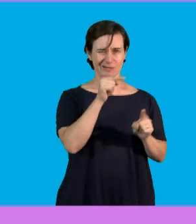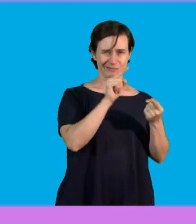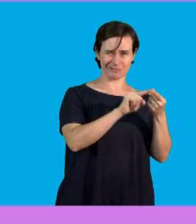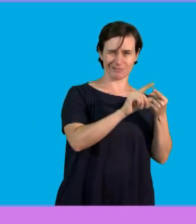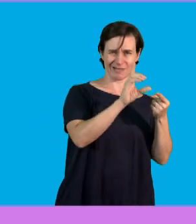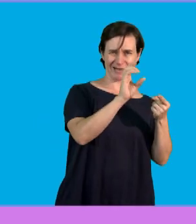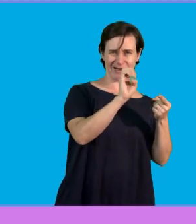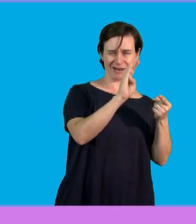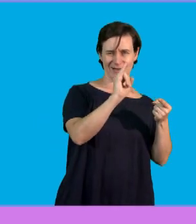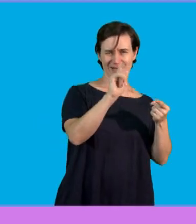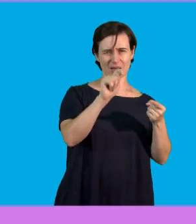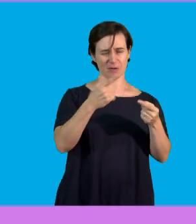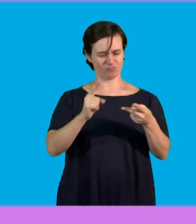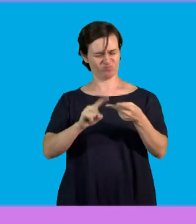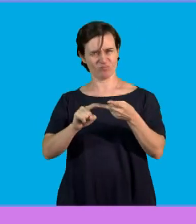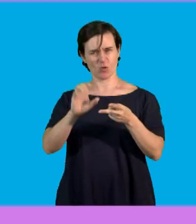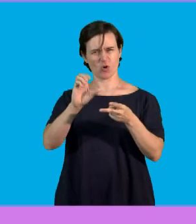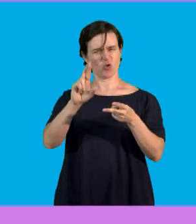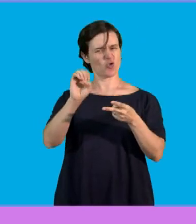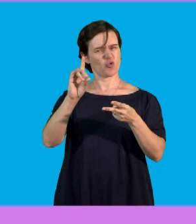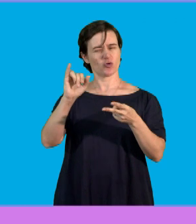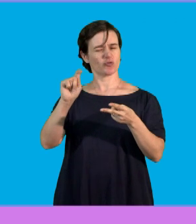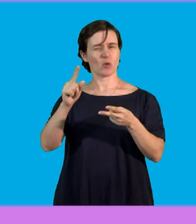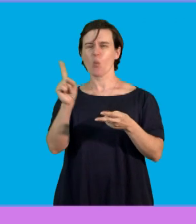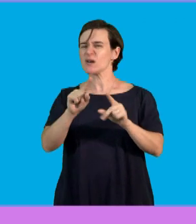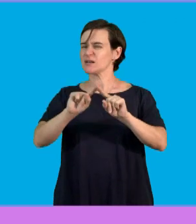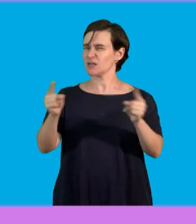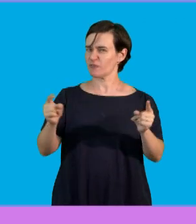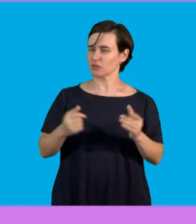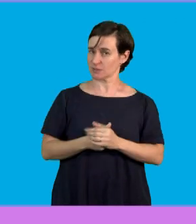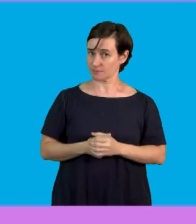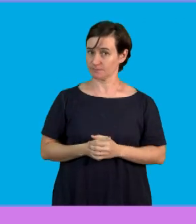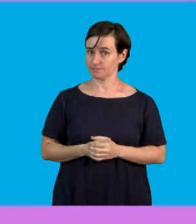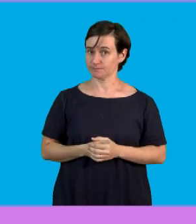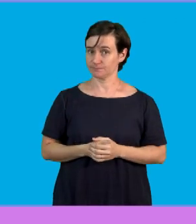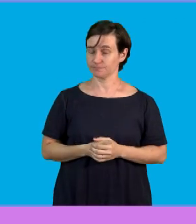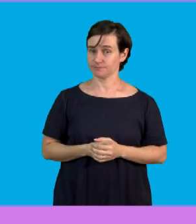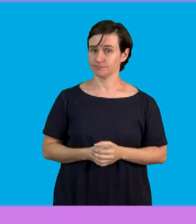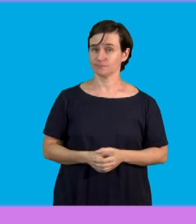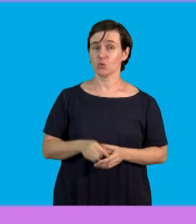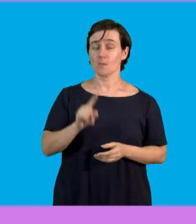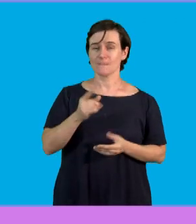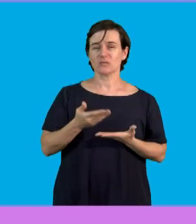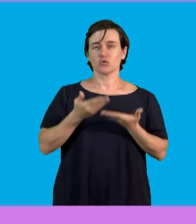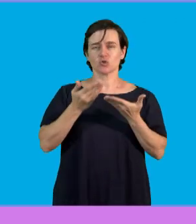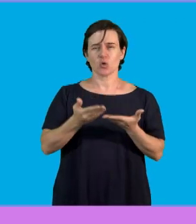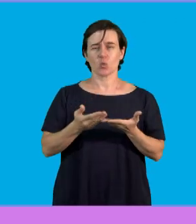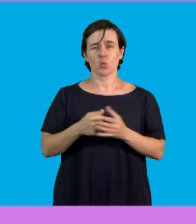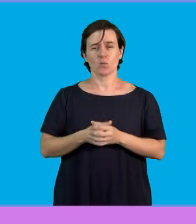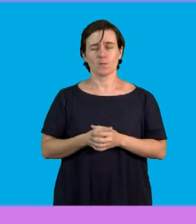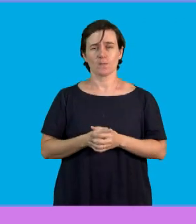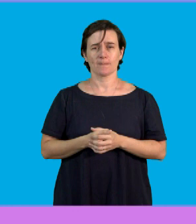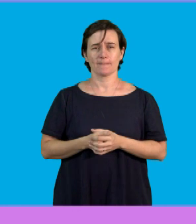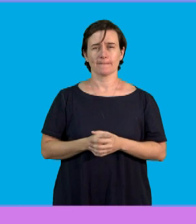differentiate between the term debit and credit. So firstly, you need to indicate what